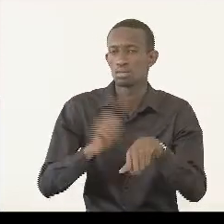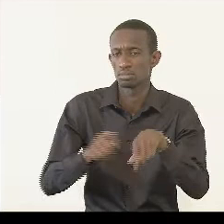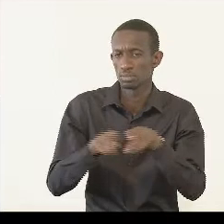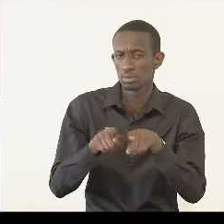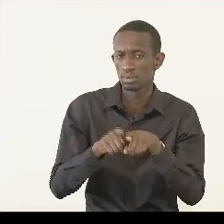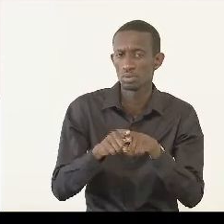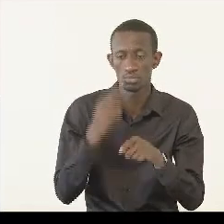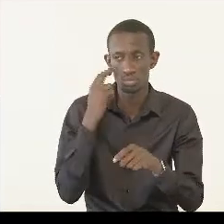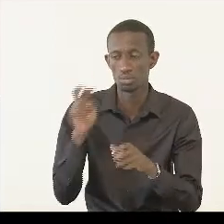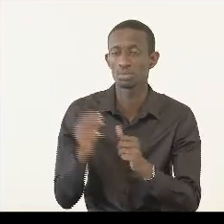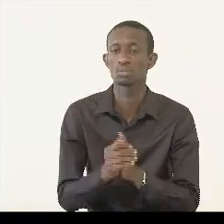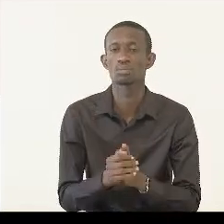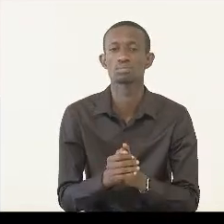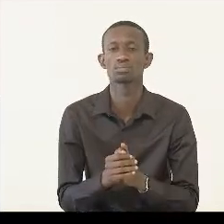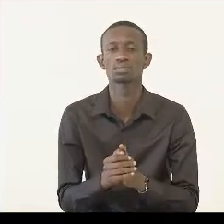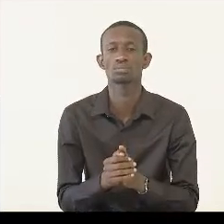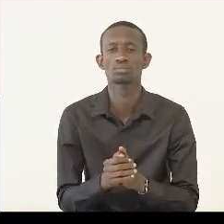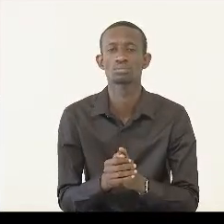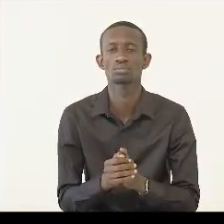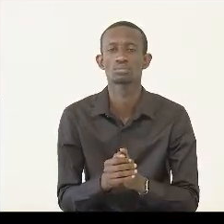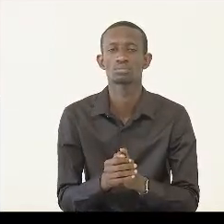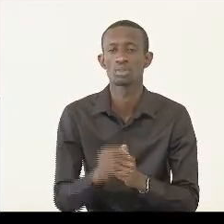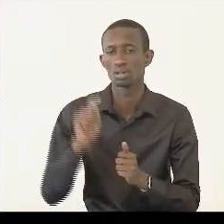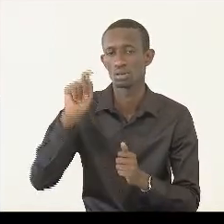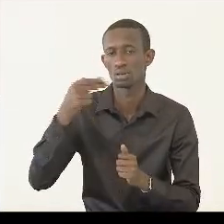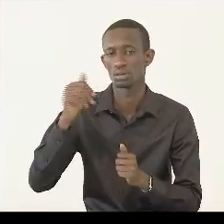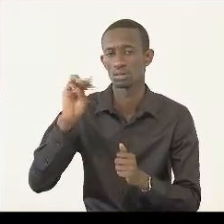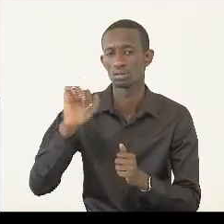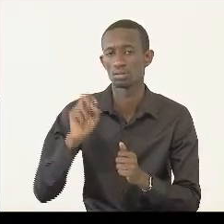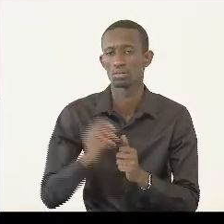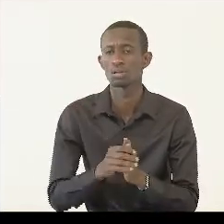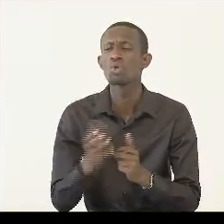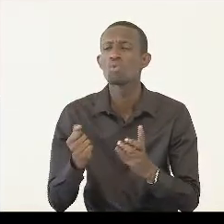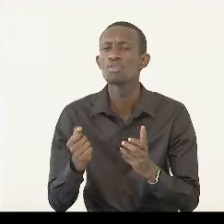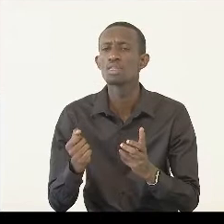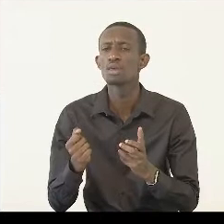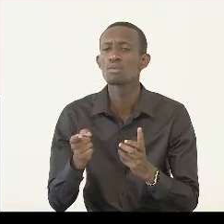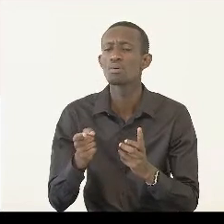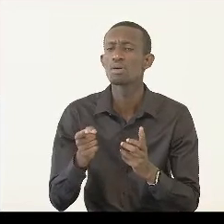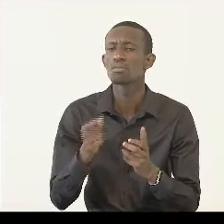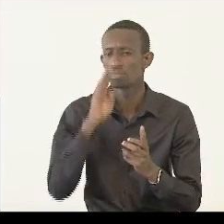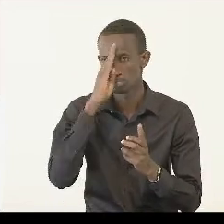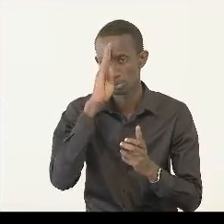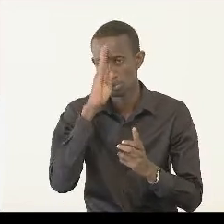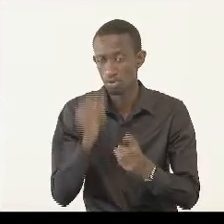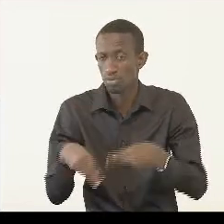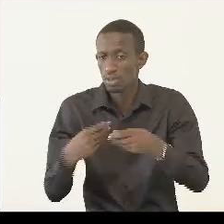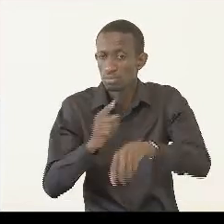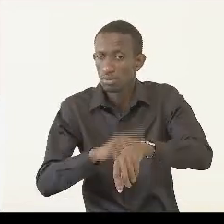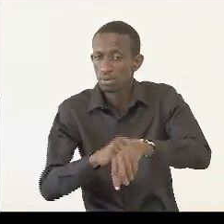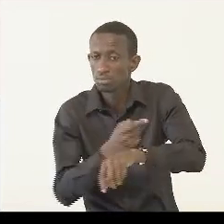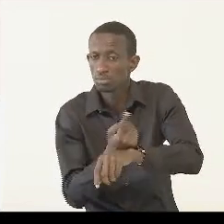this. That you have approximately 1 minute